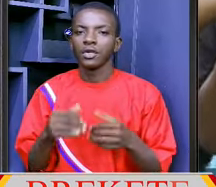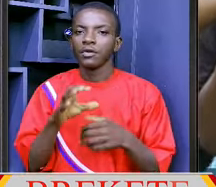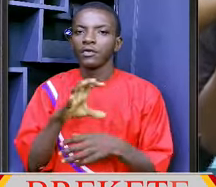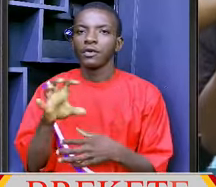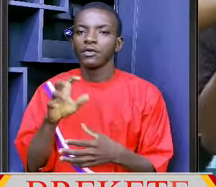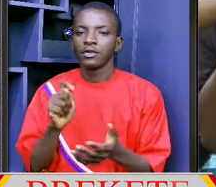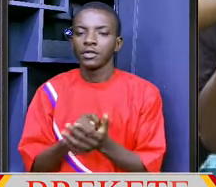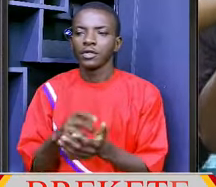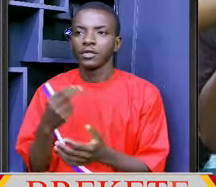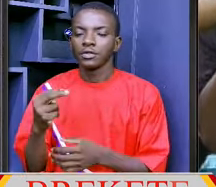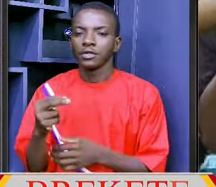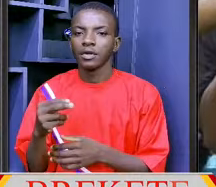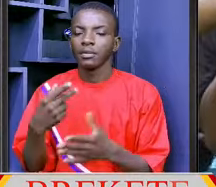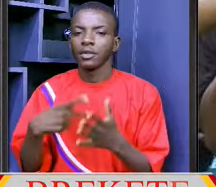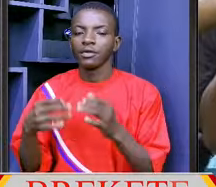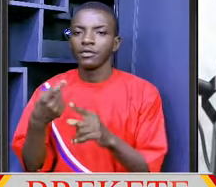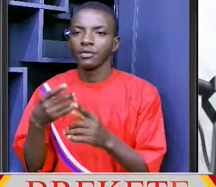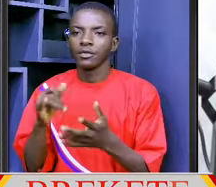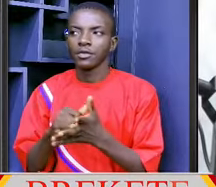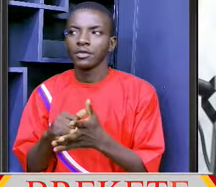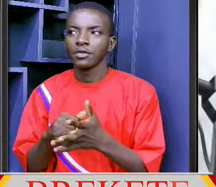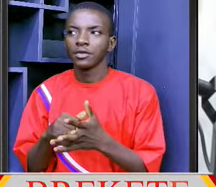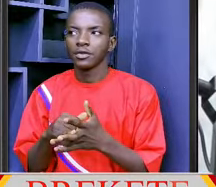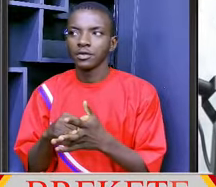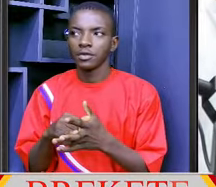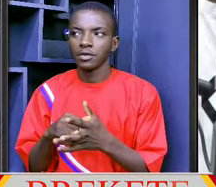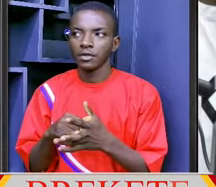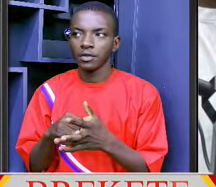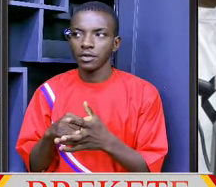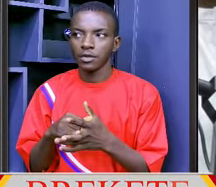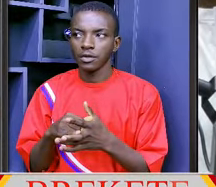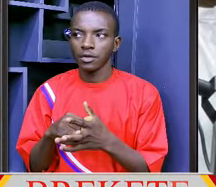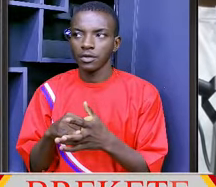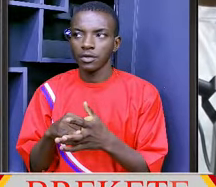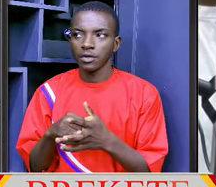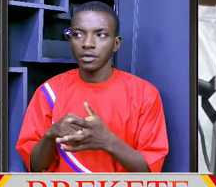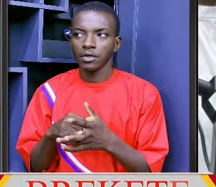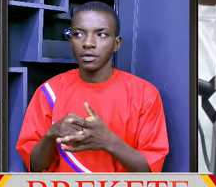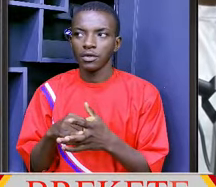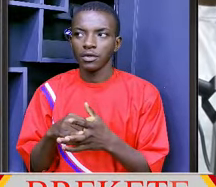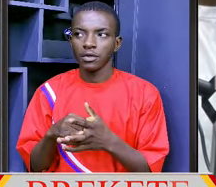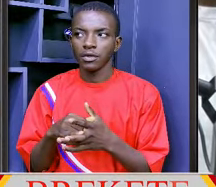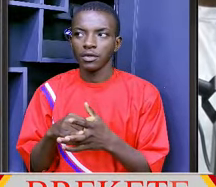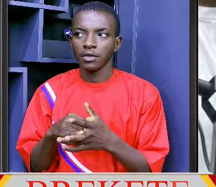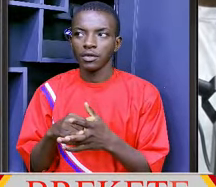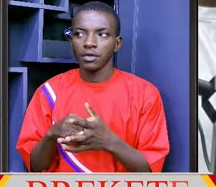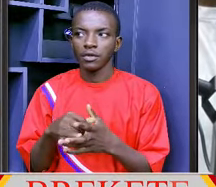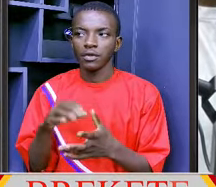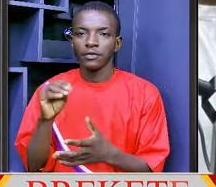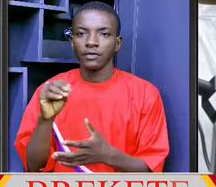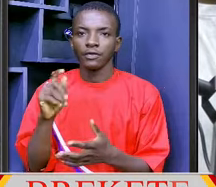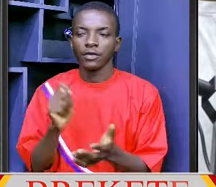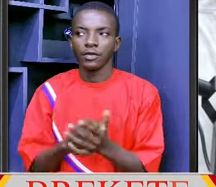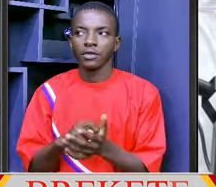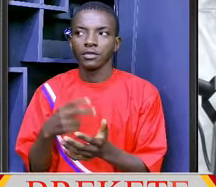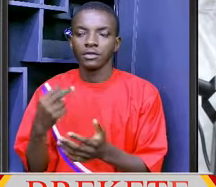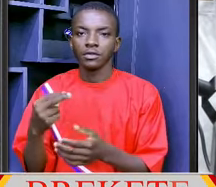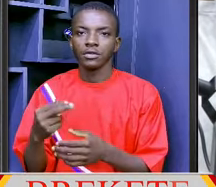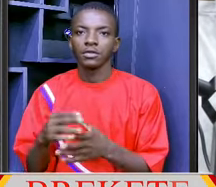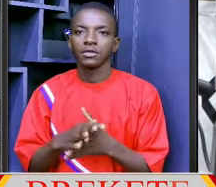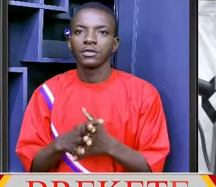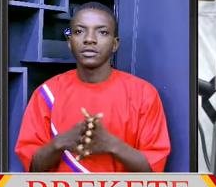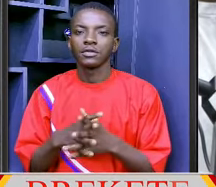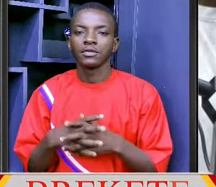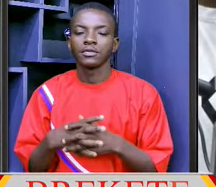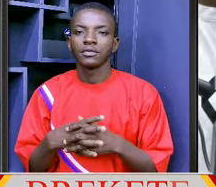you 500,000. Yes, apart sir. From that, any other money again? Sir, give me, you said they should give me 50,000. Make I that's for.